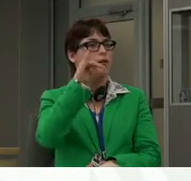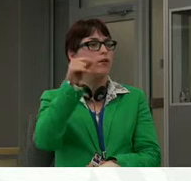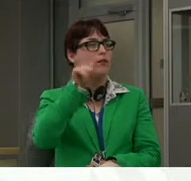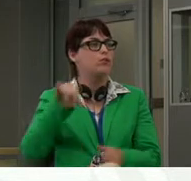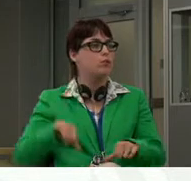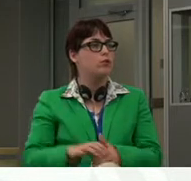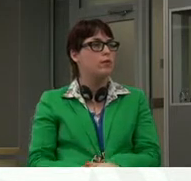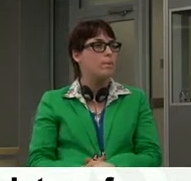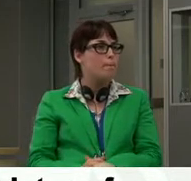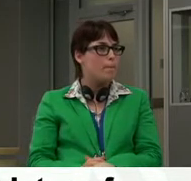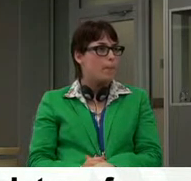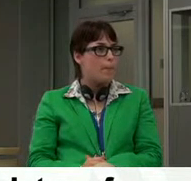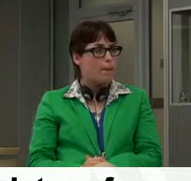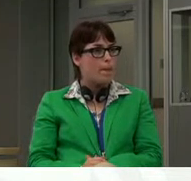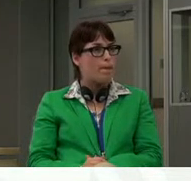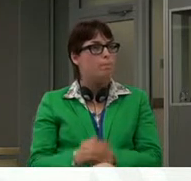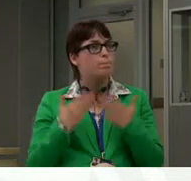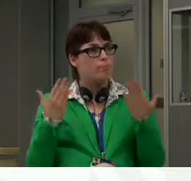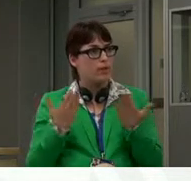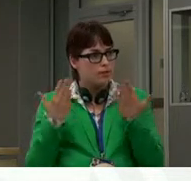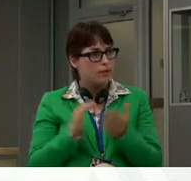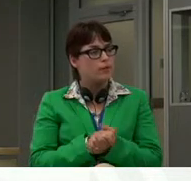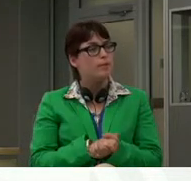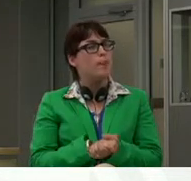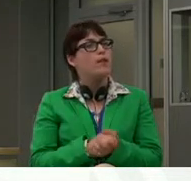Latvia, Ms. Marīte Seile. The floor goes to you.